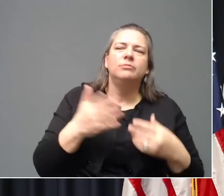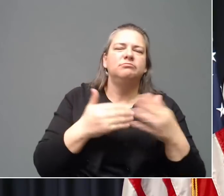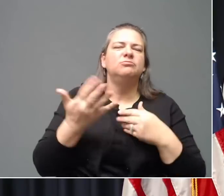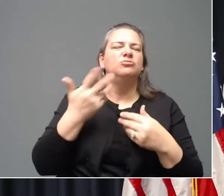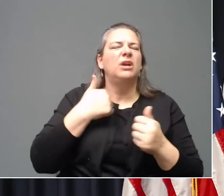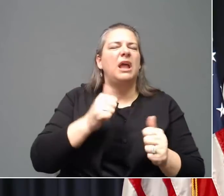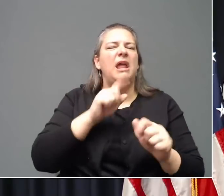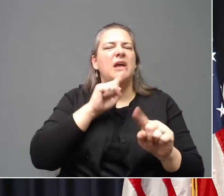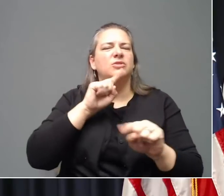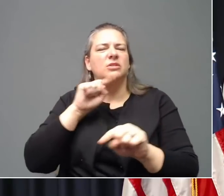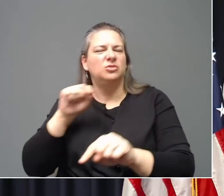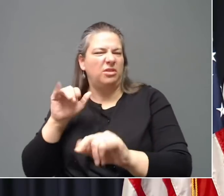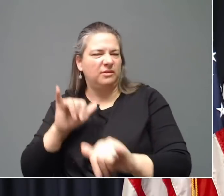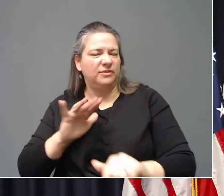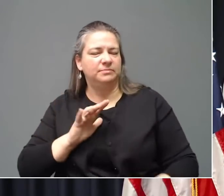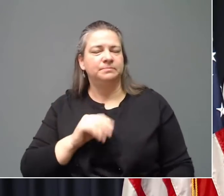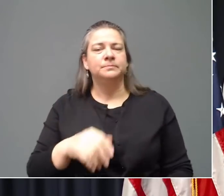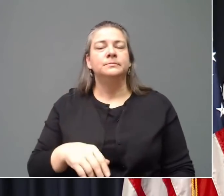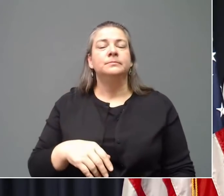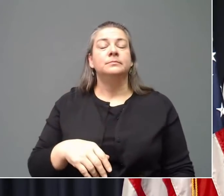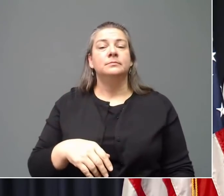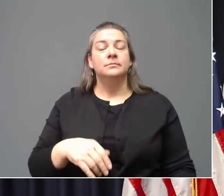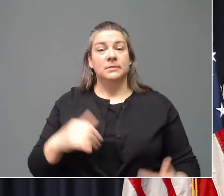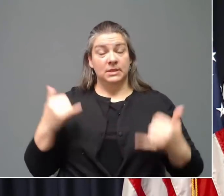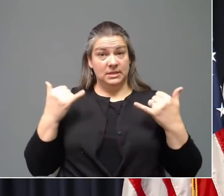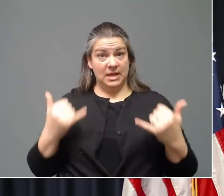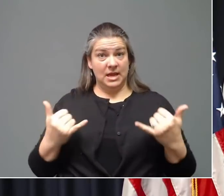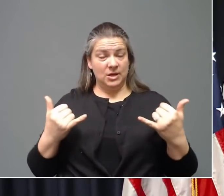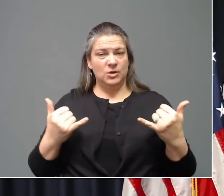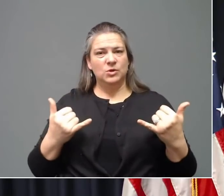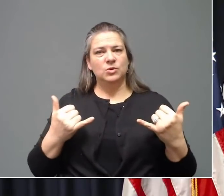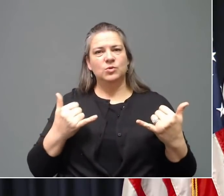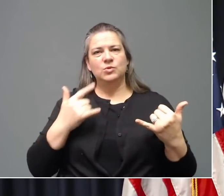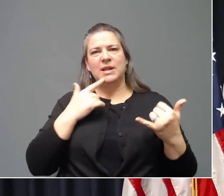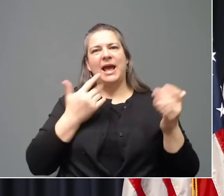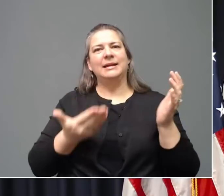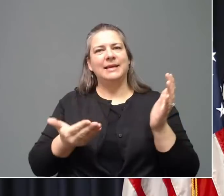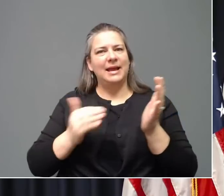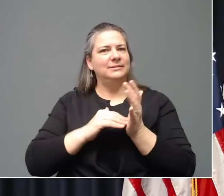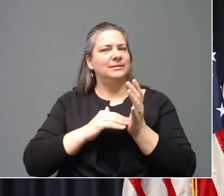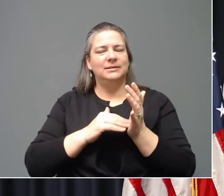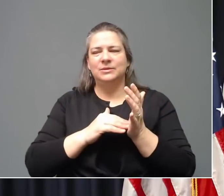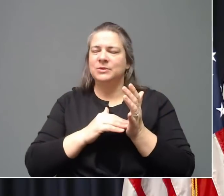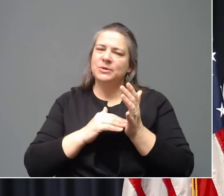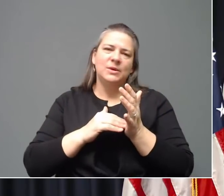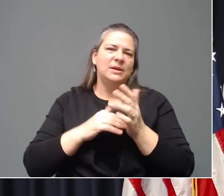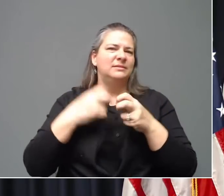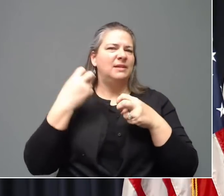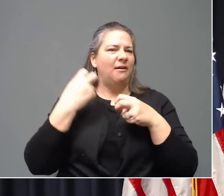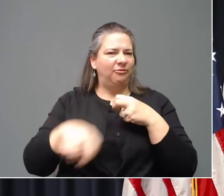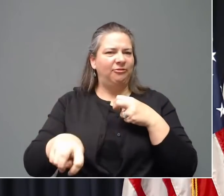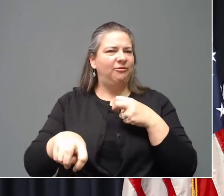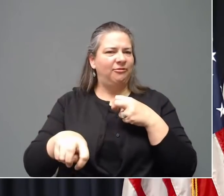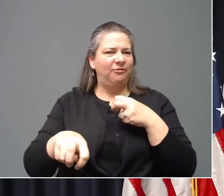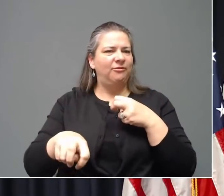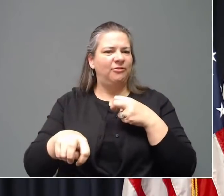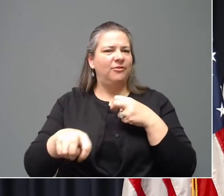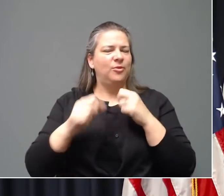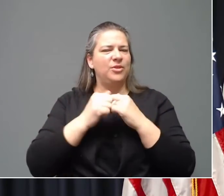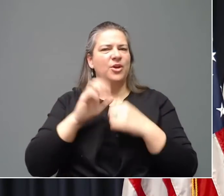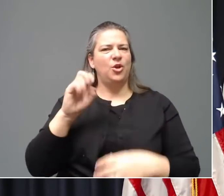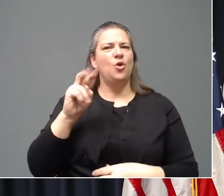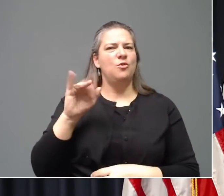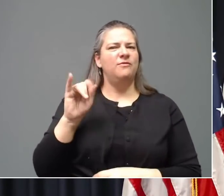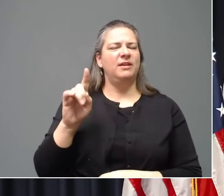are at a really tough point once again in our war against COVID-19. We have successfully